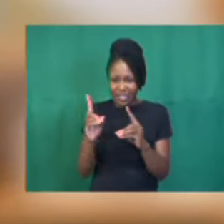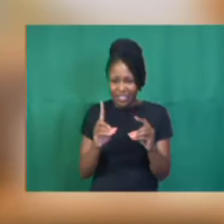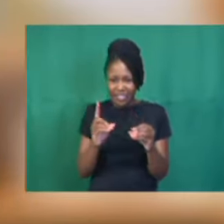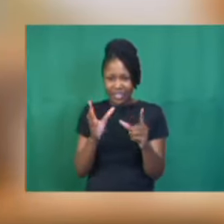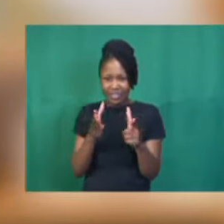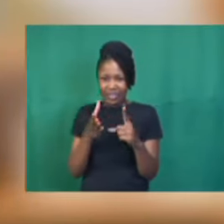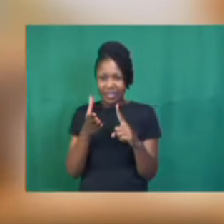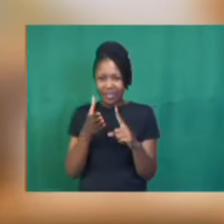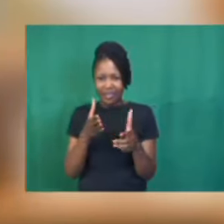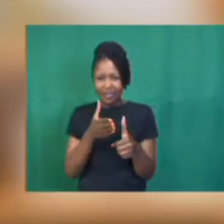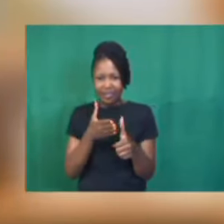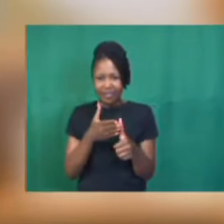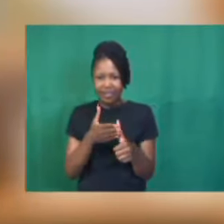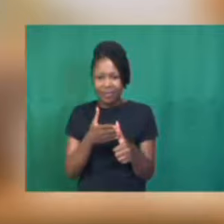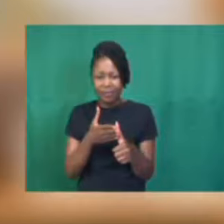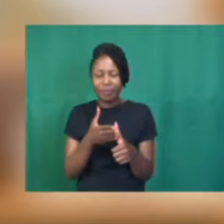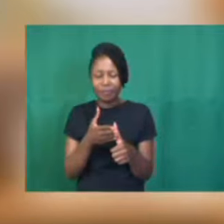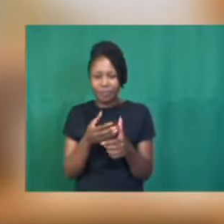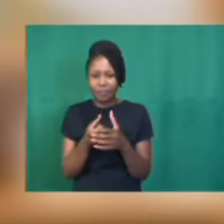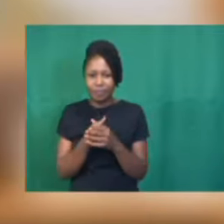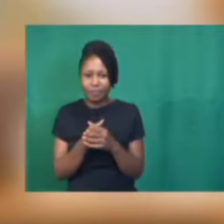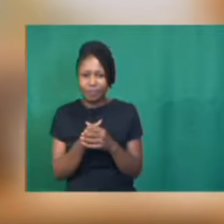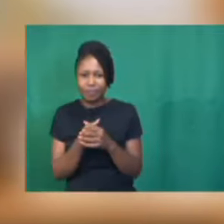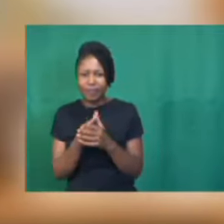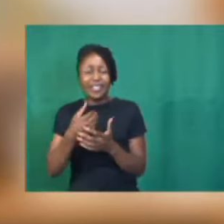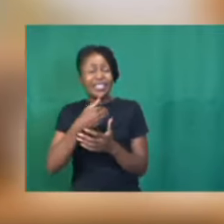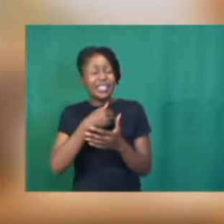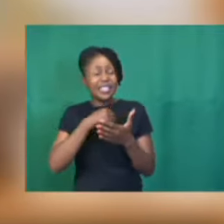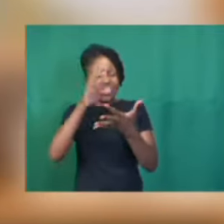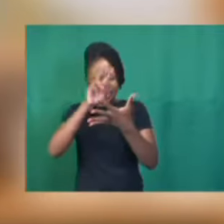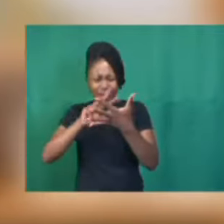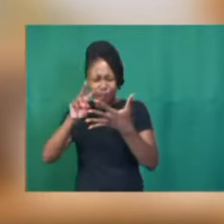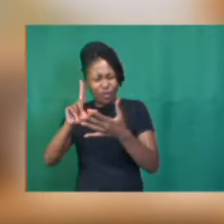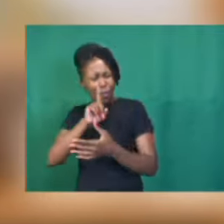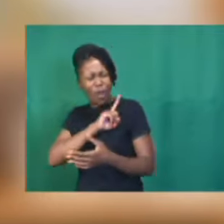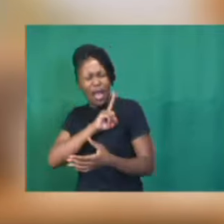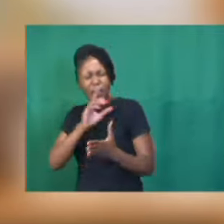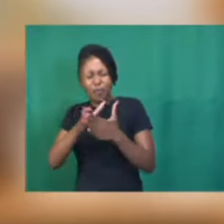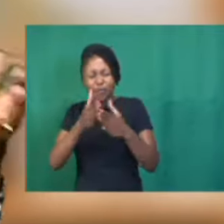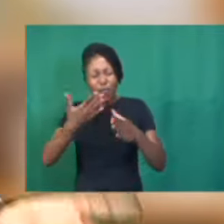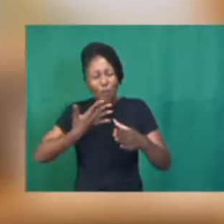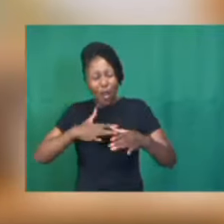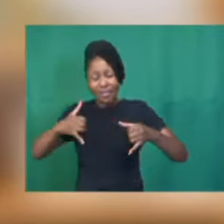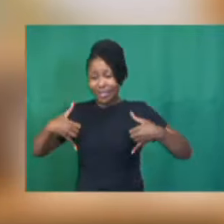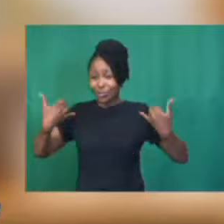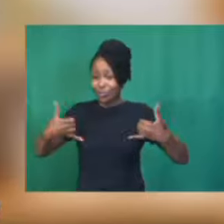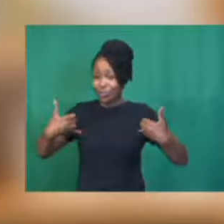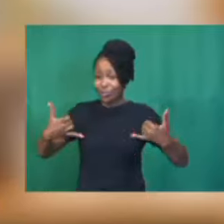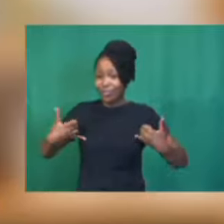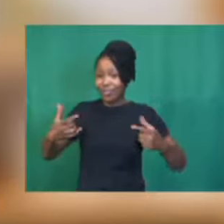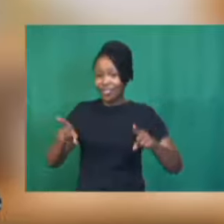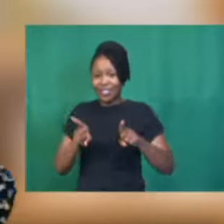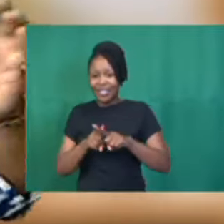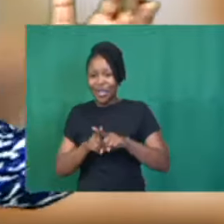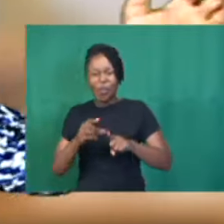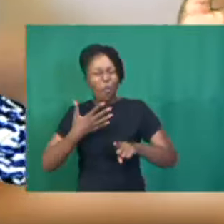have mentioned earlier on, that one of the reasons that we read for enjoyment, we read for entertainment, we read